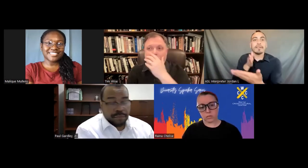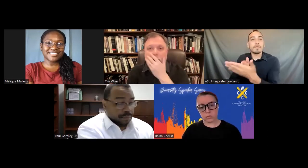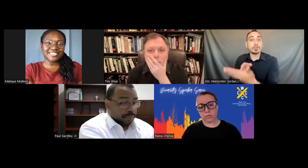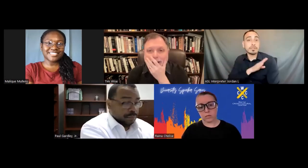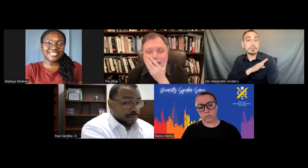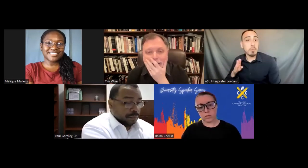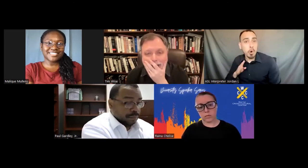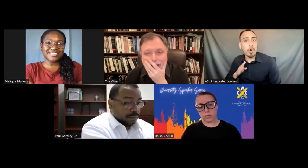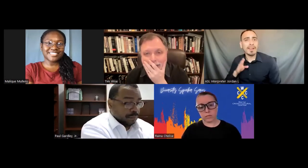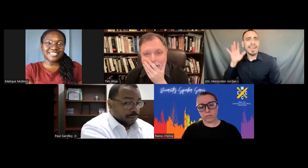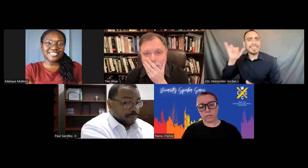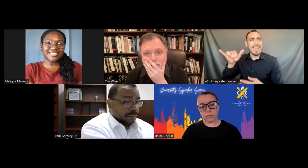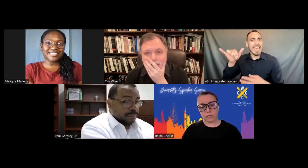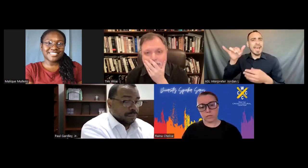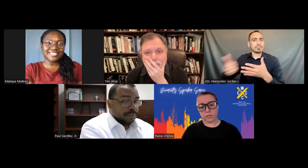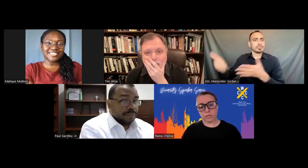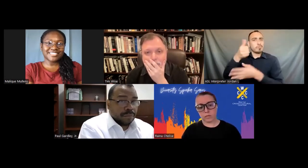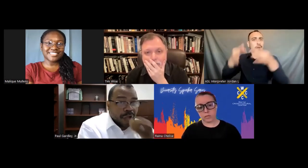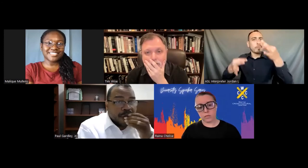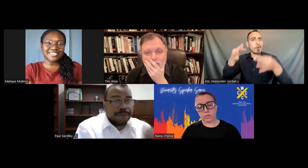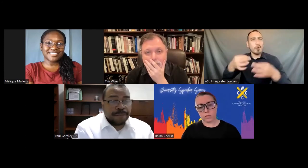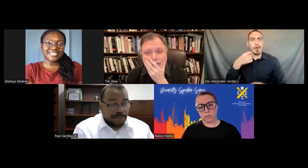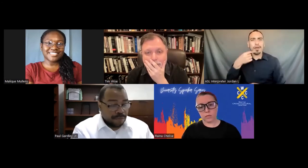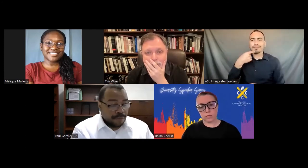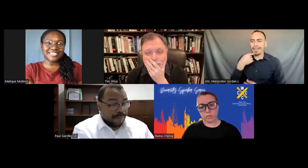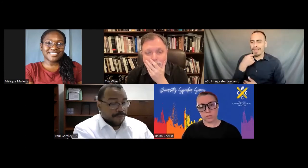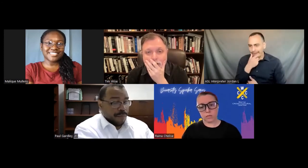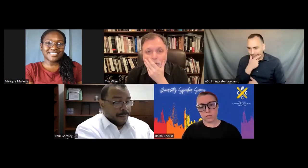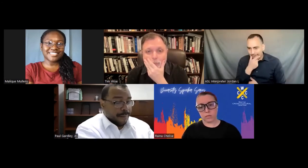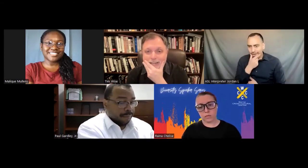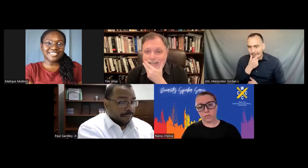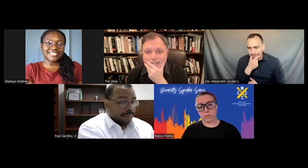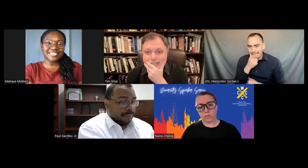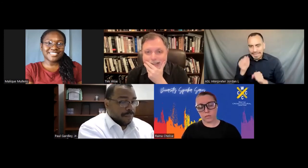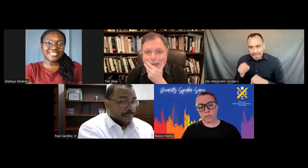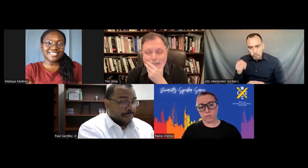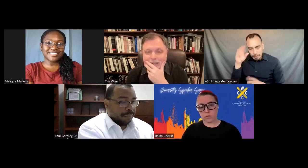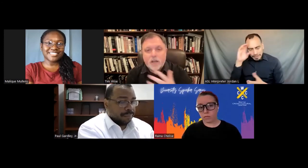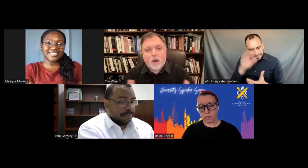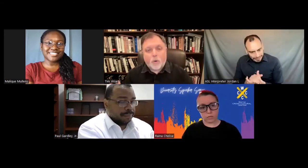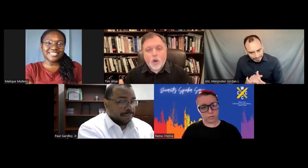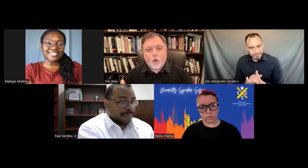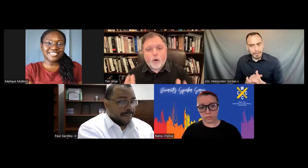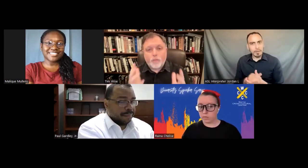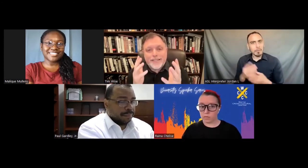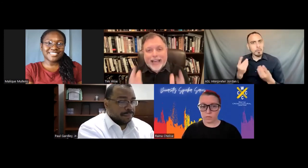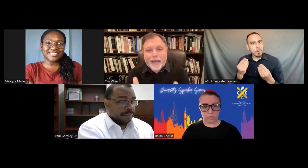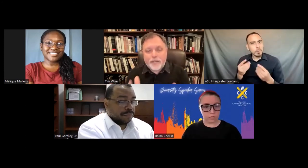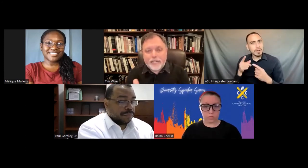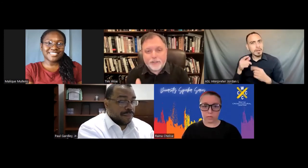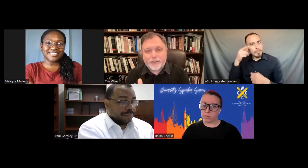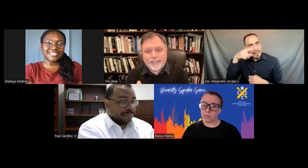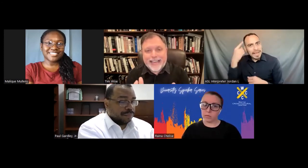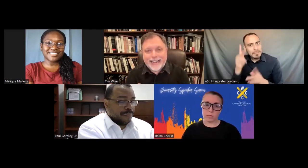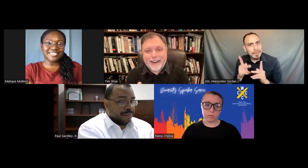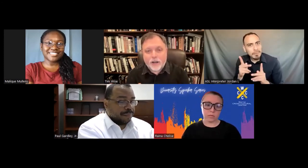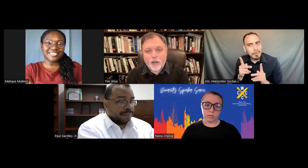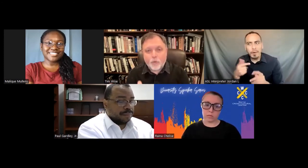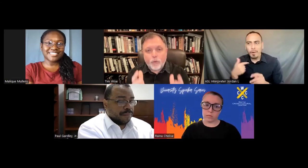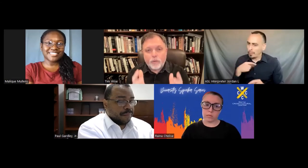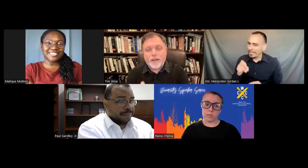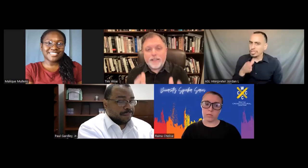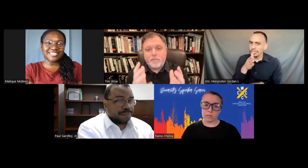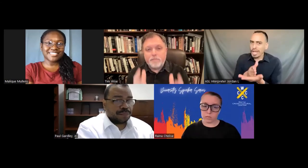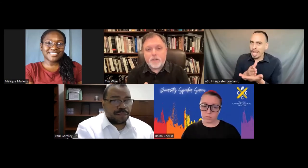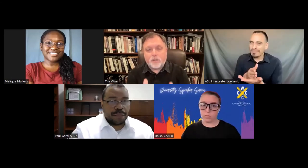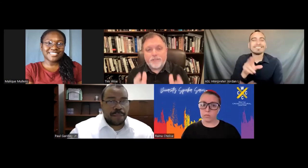up and said, oh my God, can you believe what we've been doing to Black people? We need to stop that. No, what was happening during that era?